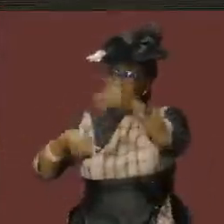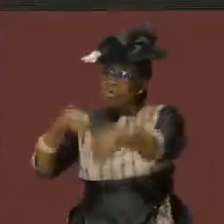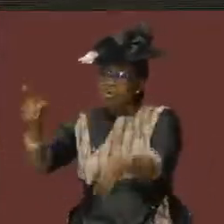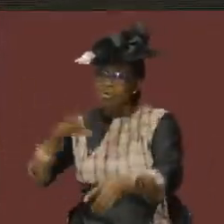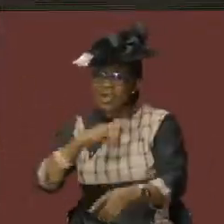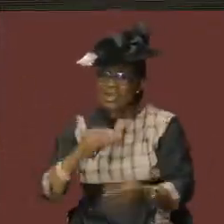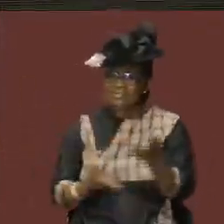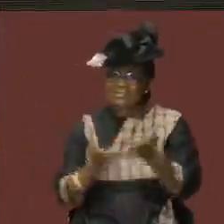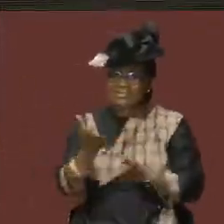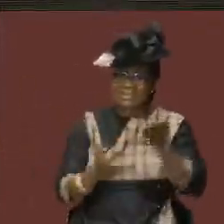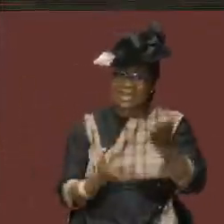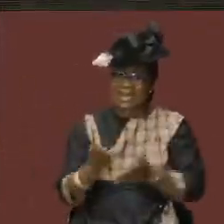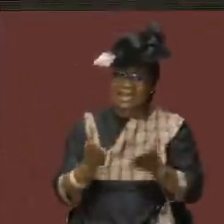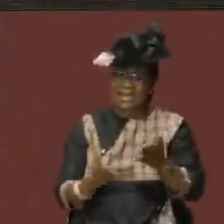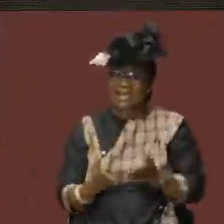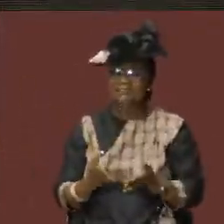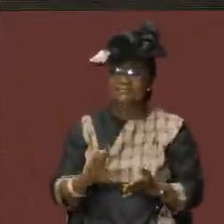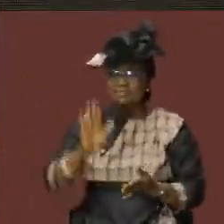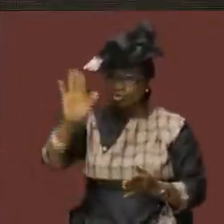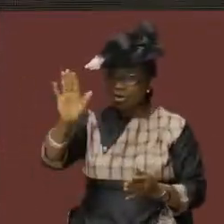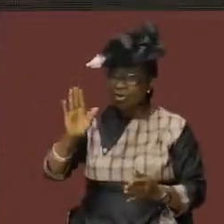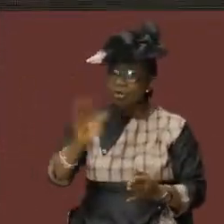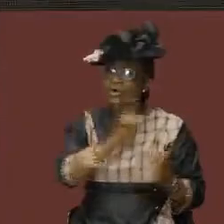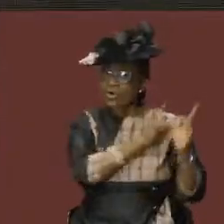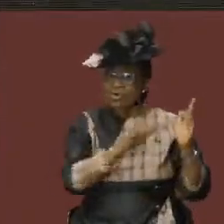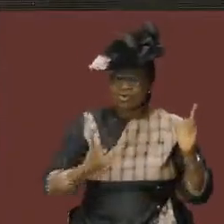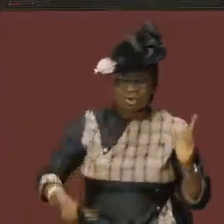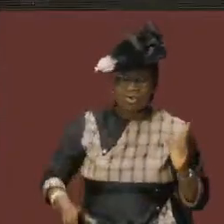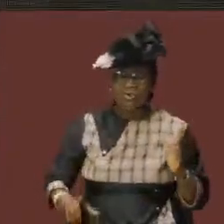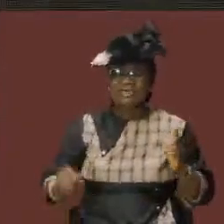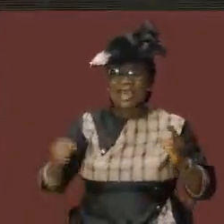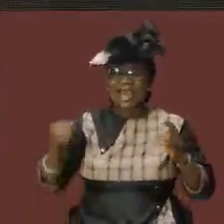serve the Lord, as he hath said.